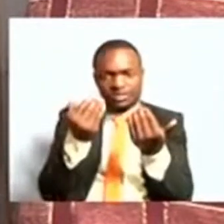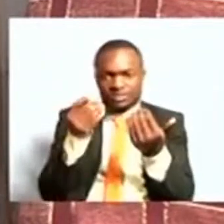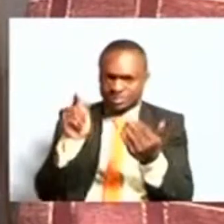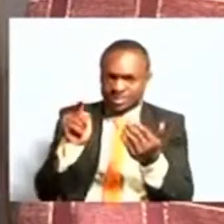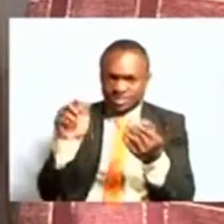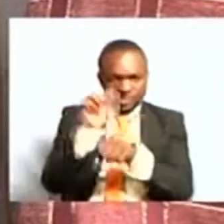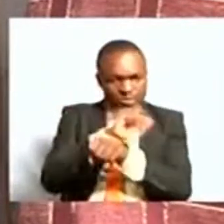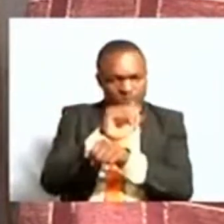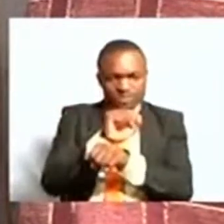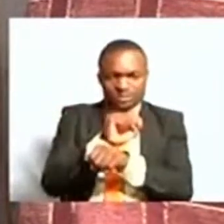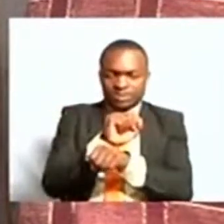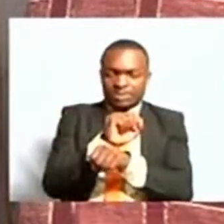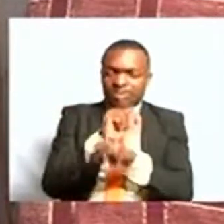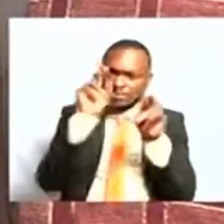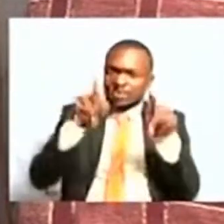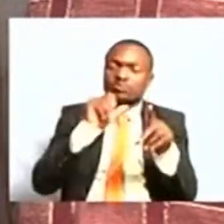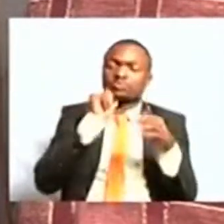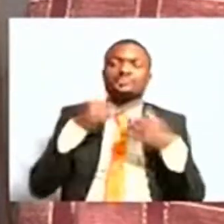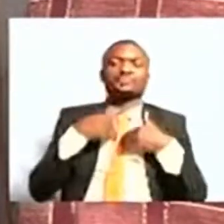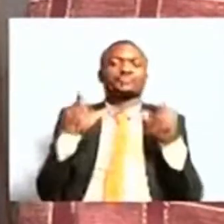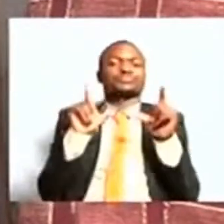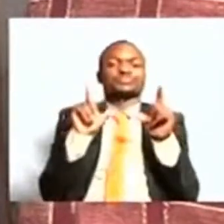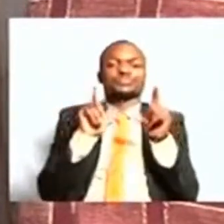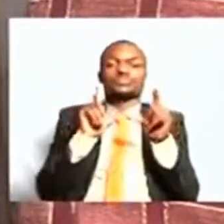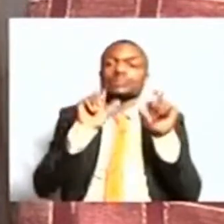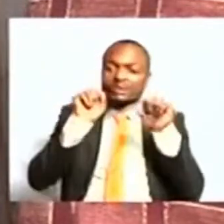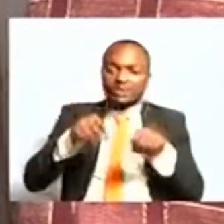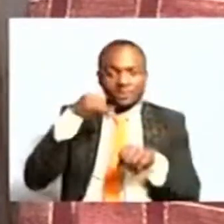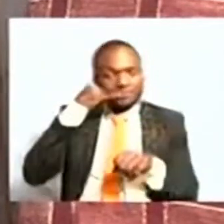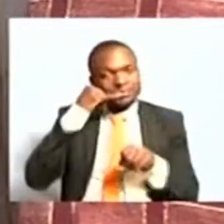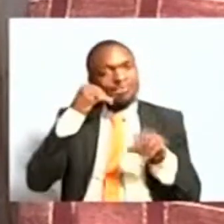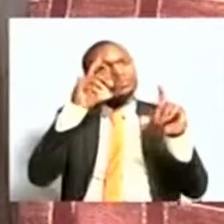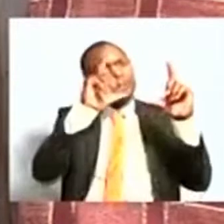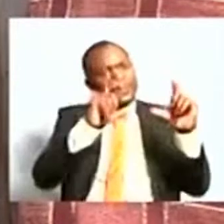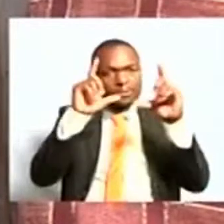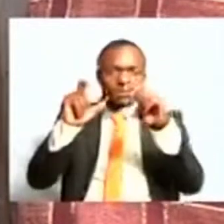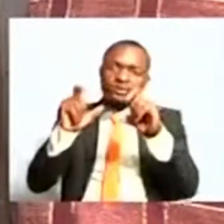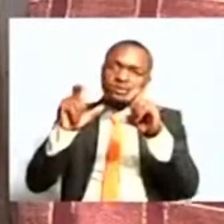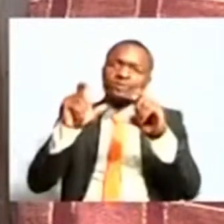an unlicensed driver, get in touch with us. Take pictures.